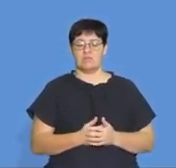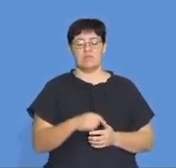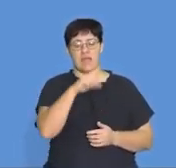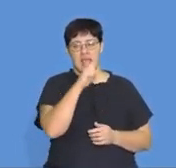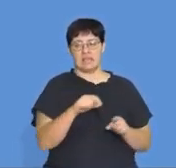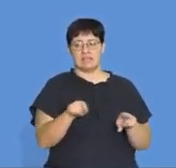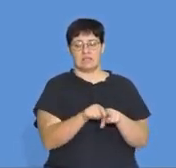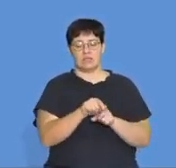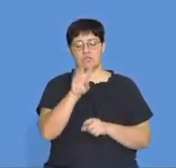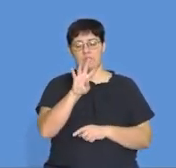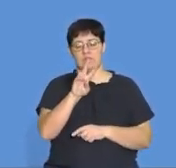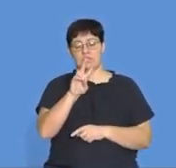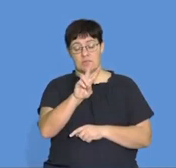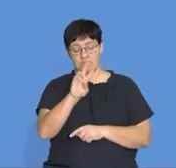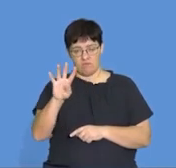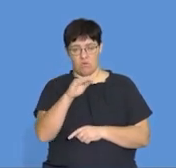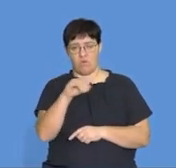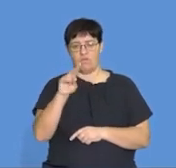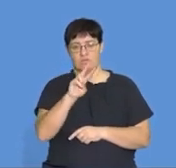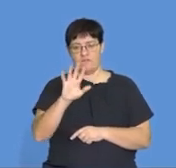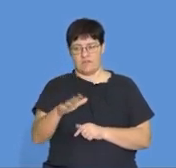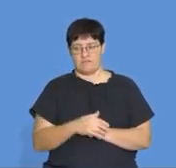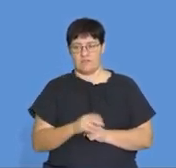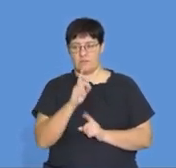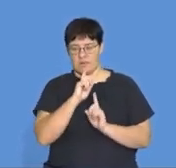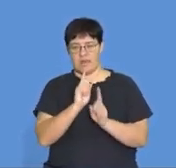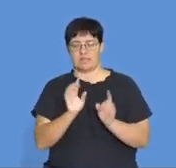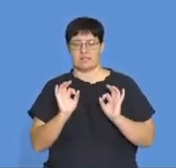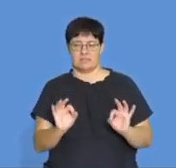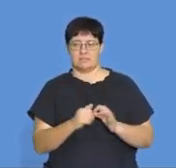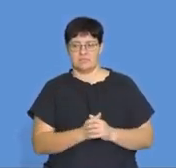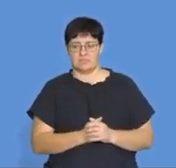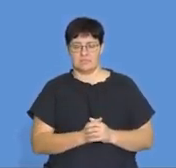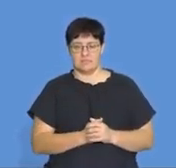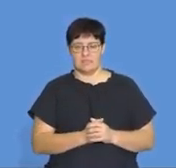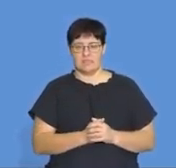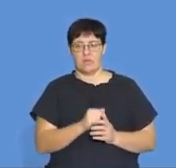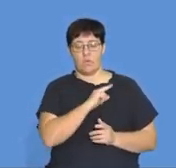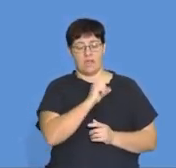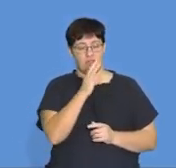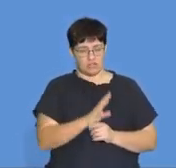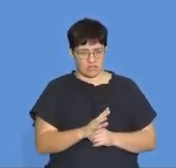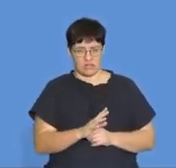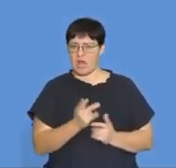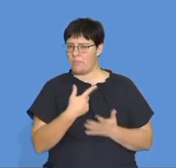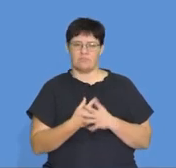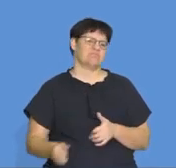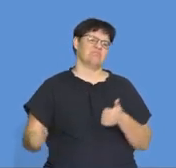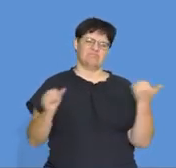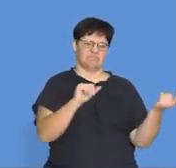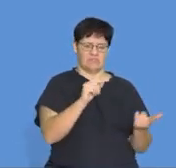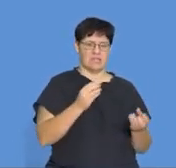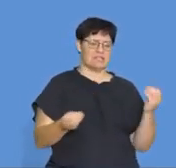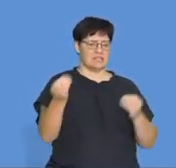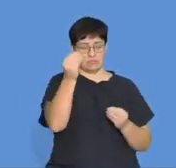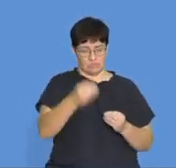becomes 24 over 25, and that becomes my answer. Because it's a fraction, I'm just not gonna then substitute it,